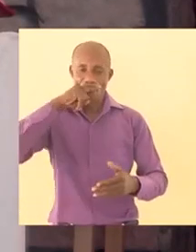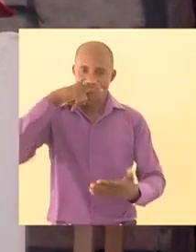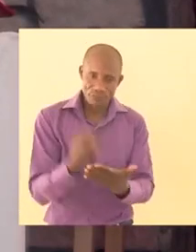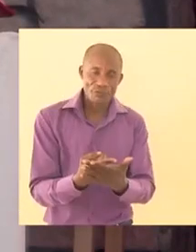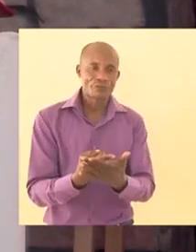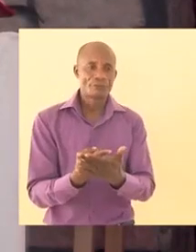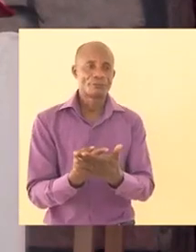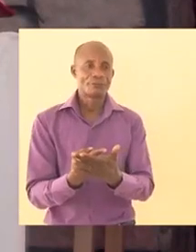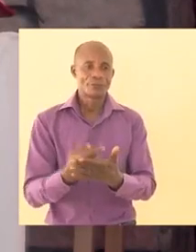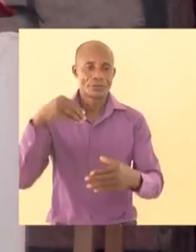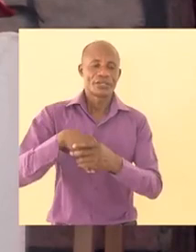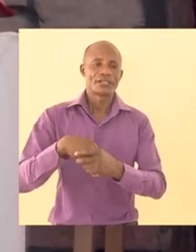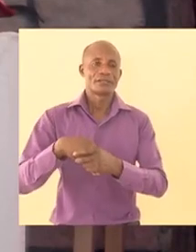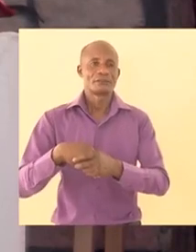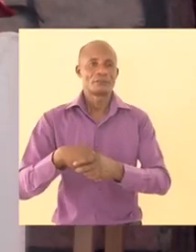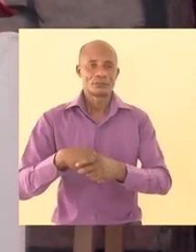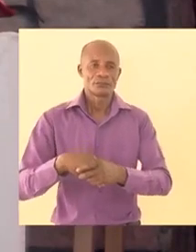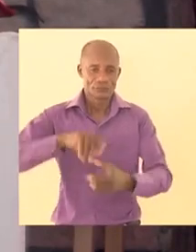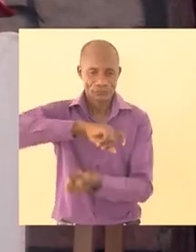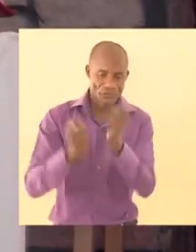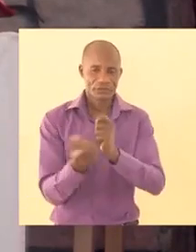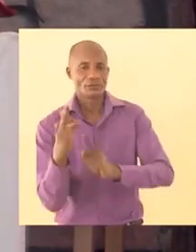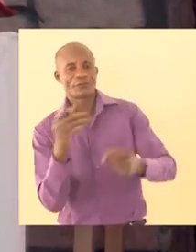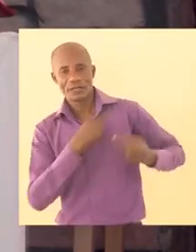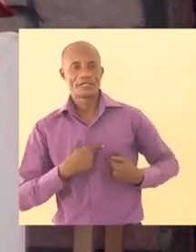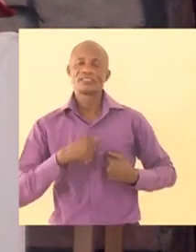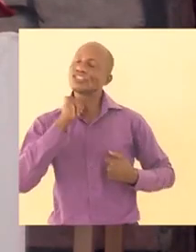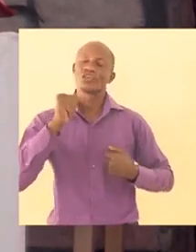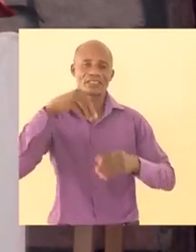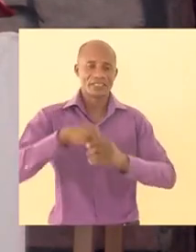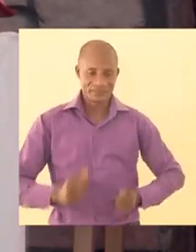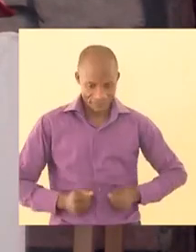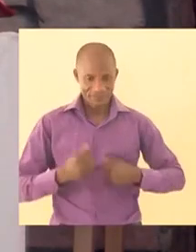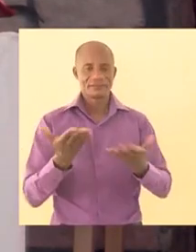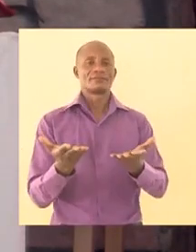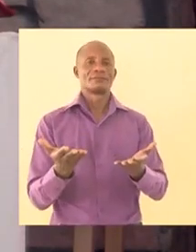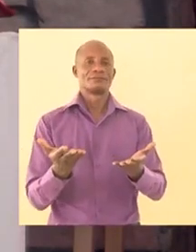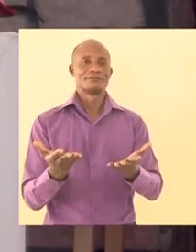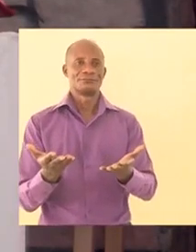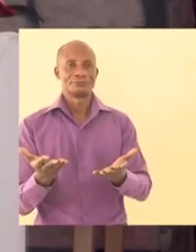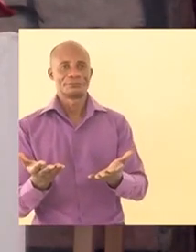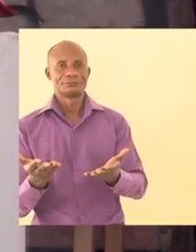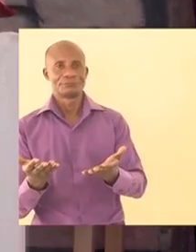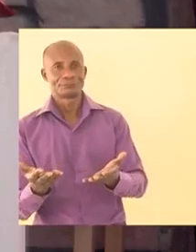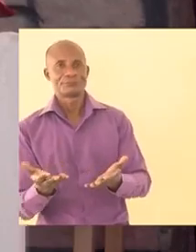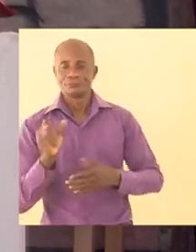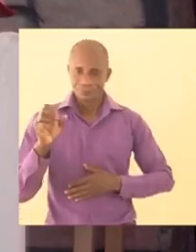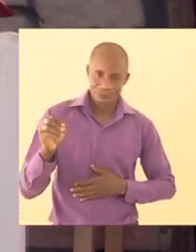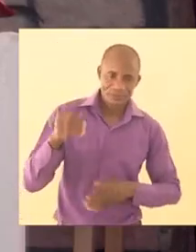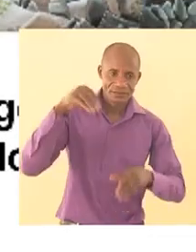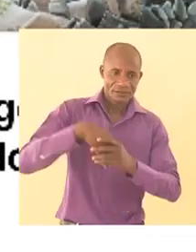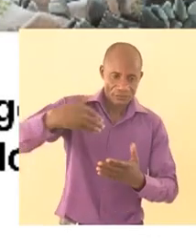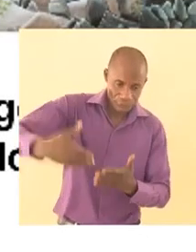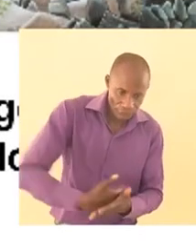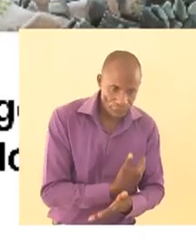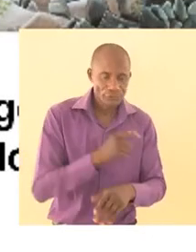in a progressive change of heart, not in the offering of sacrifice. A change of heart brings about a purification of motives. So, in the